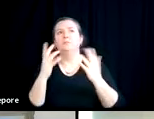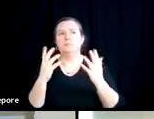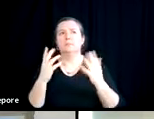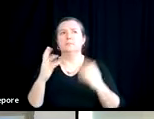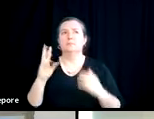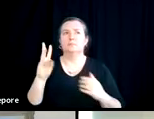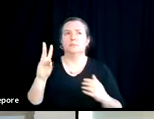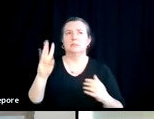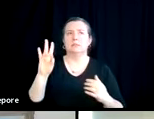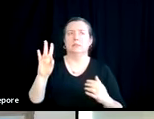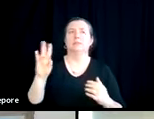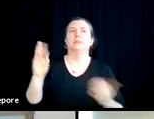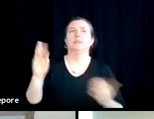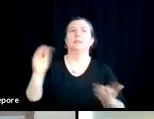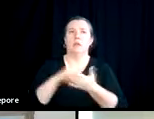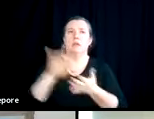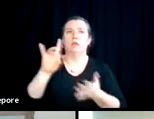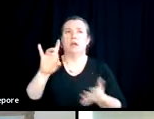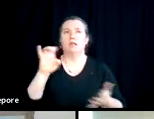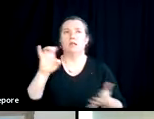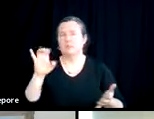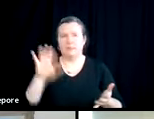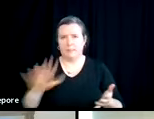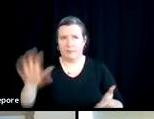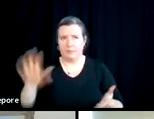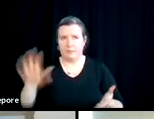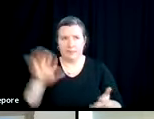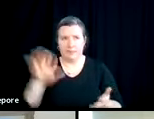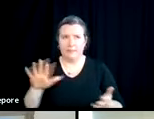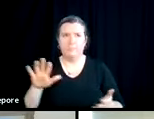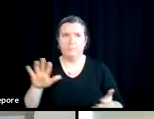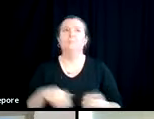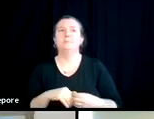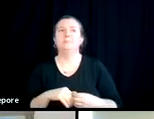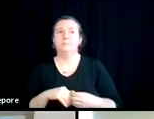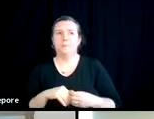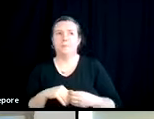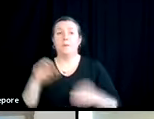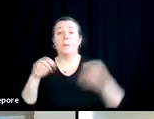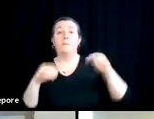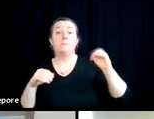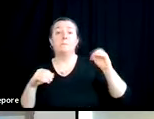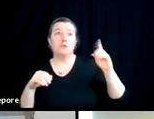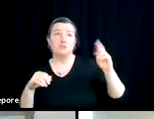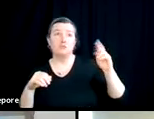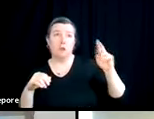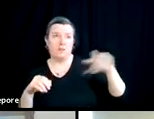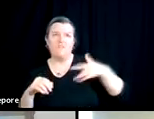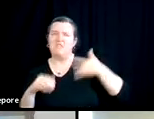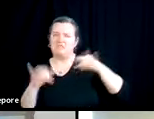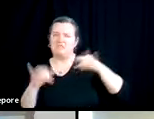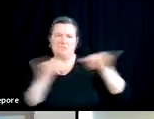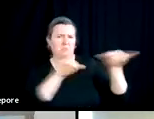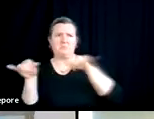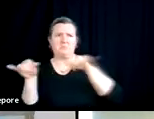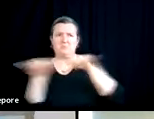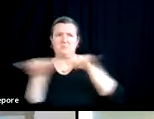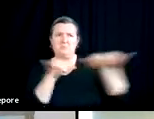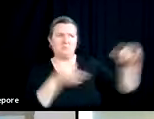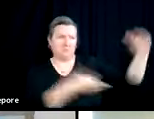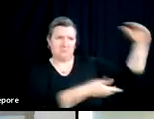67,860 doses. And we expect the same amount of the Moderna first doses that we have received this week, and that